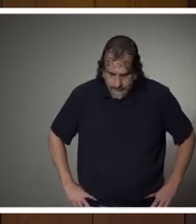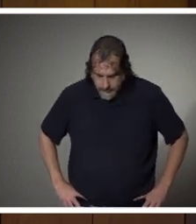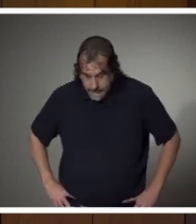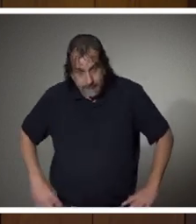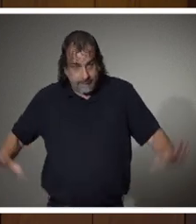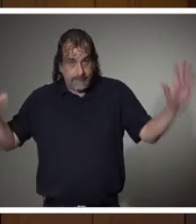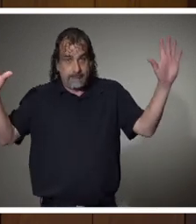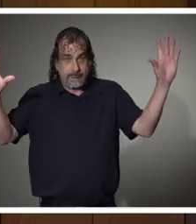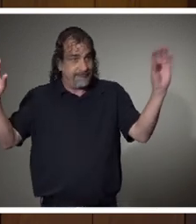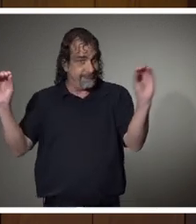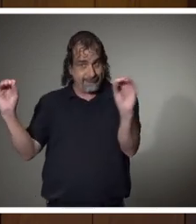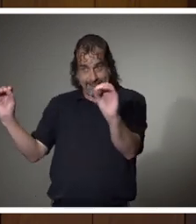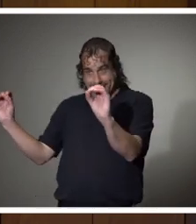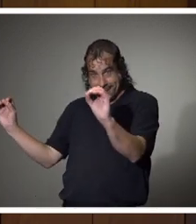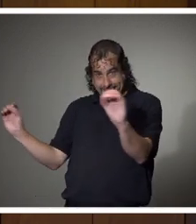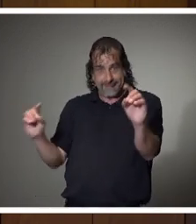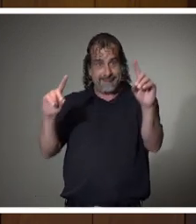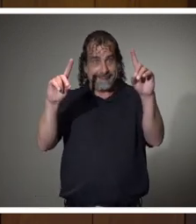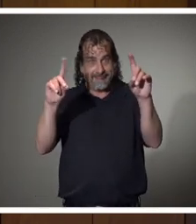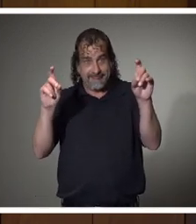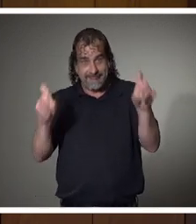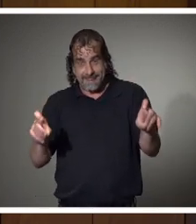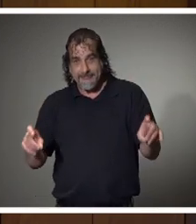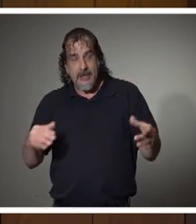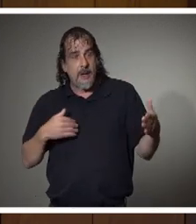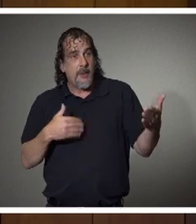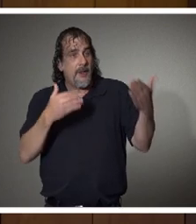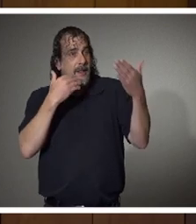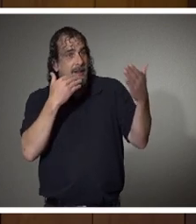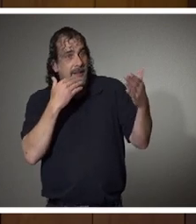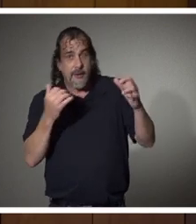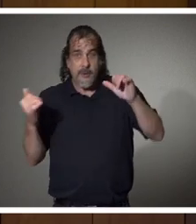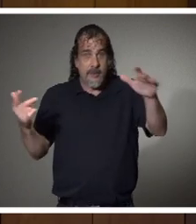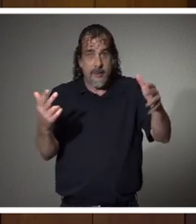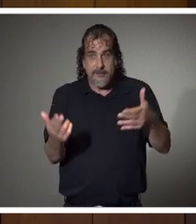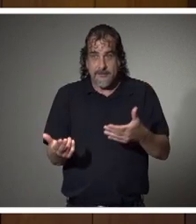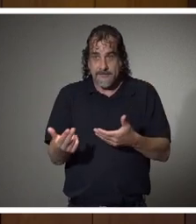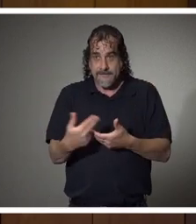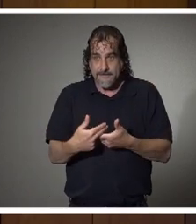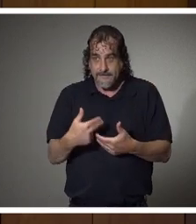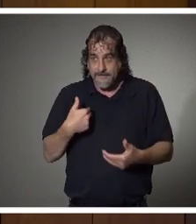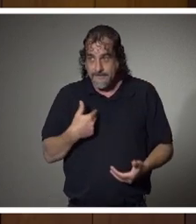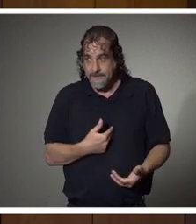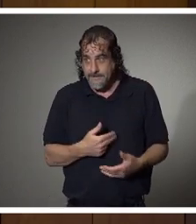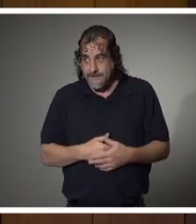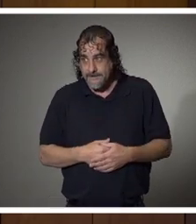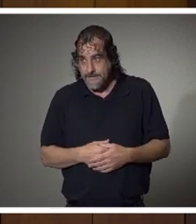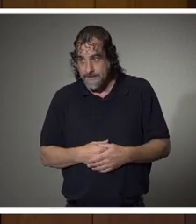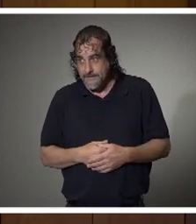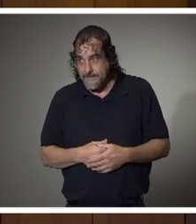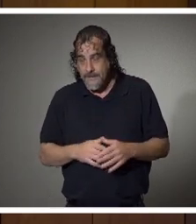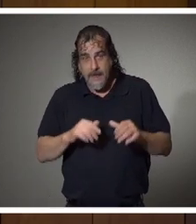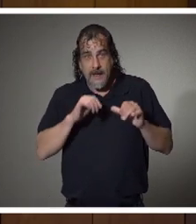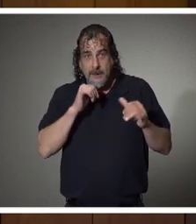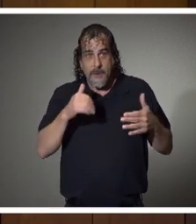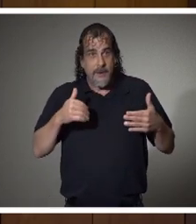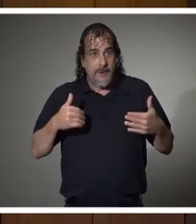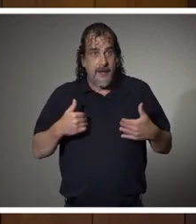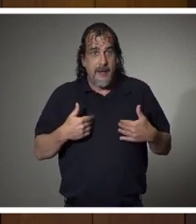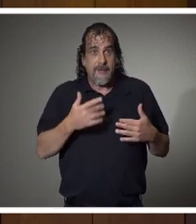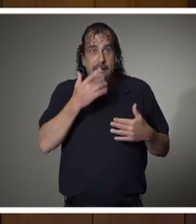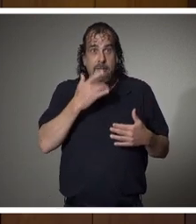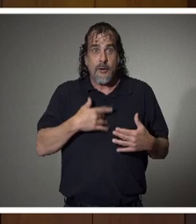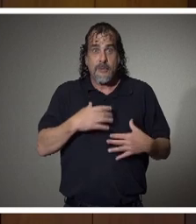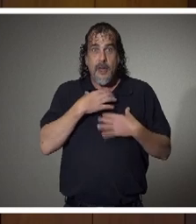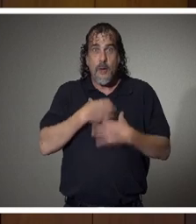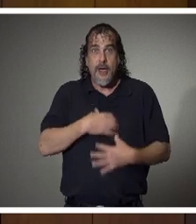Well, seeing no other questions at this time, I want to thank everyone for being here. I don't have birthday wishes